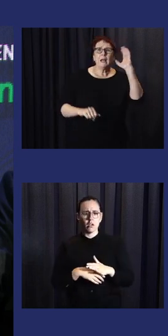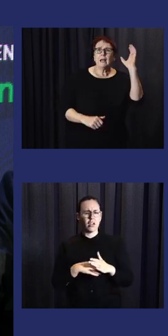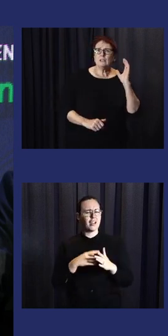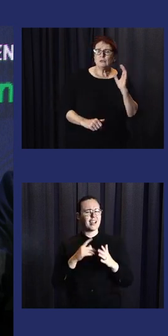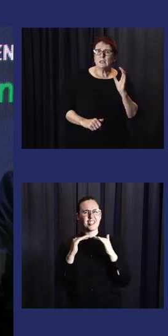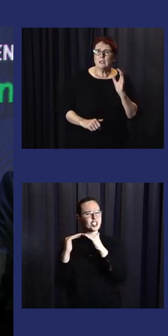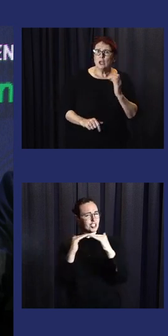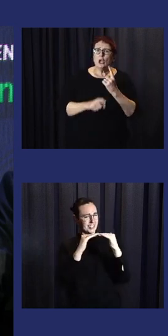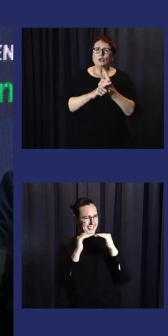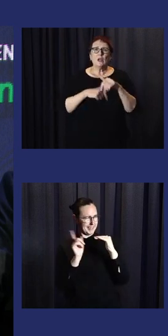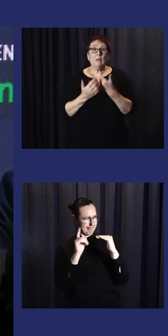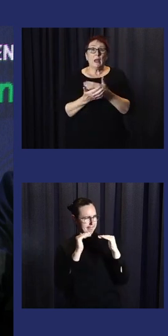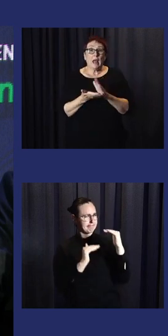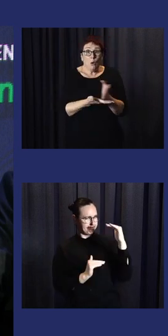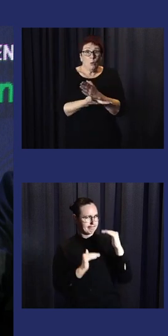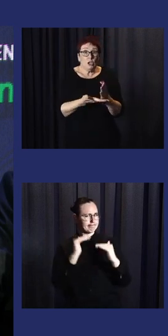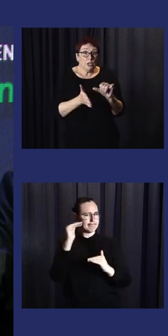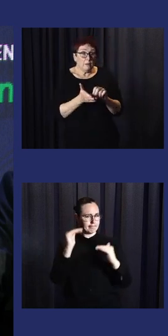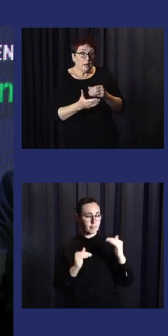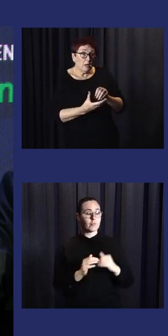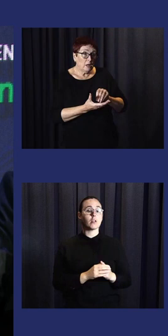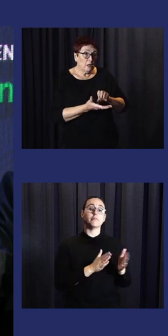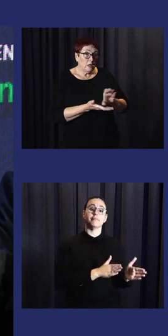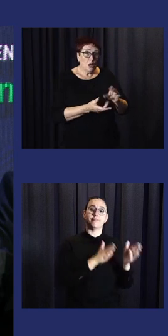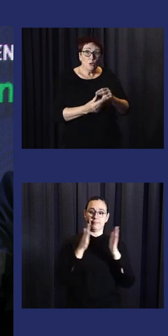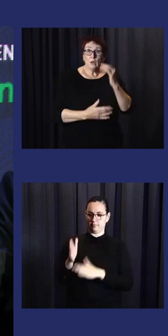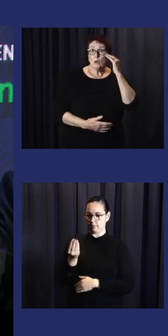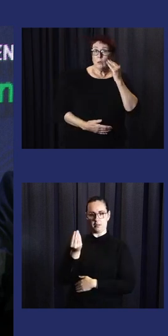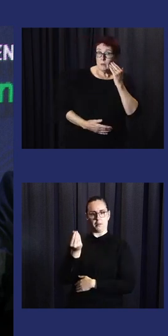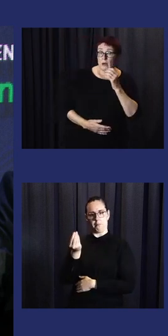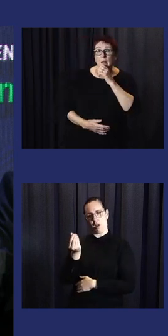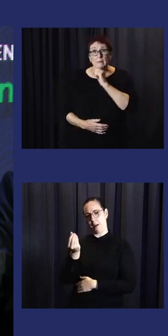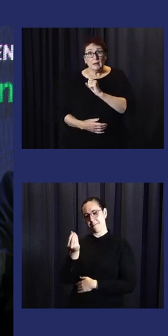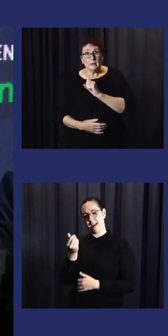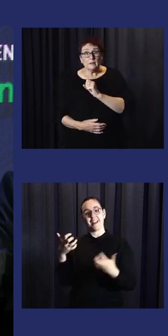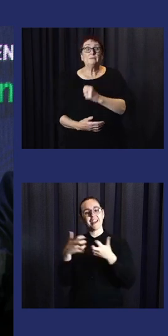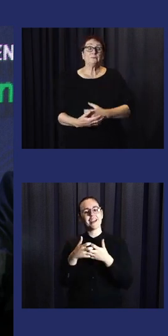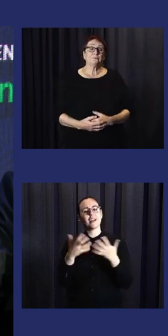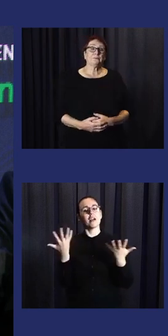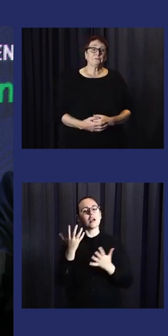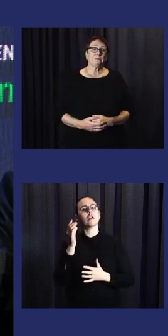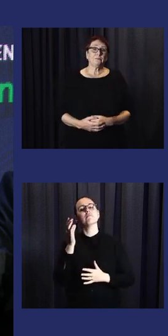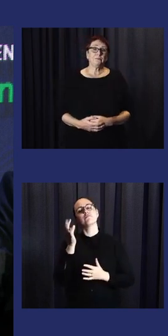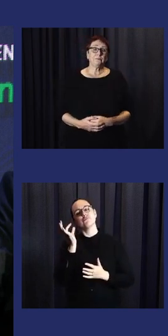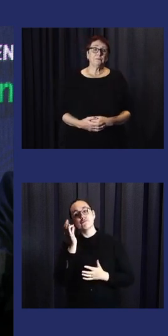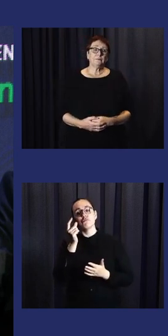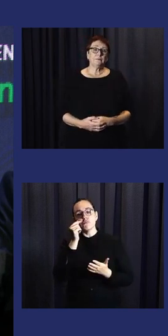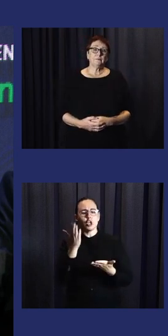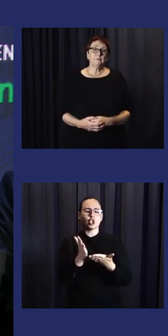responsive budgeting and make sure that we're tagging human rights and gender spending accurately, and that we don't